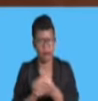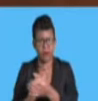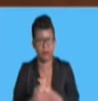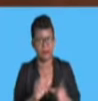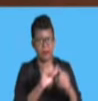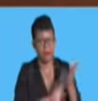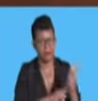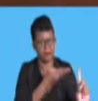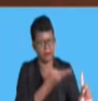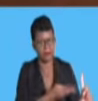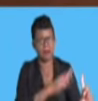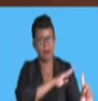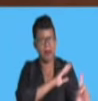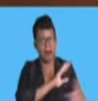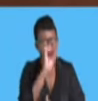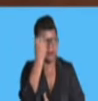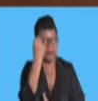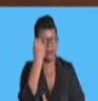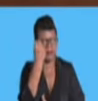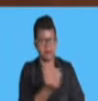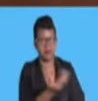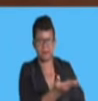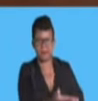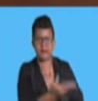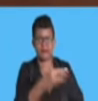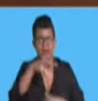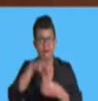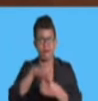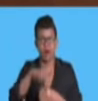winning the elections.